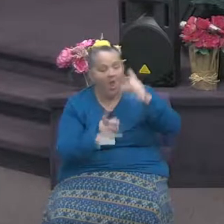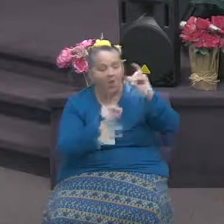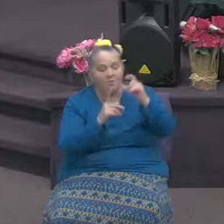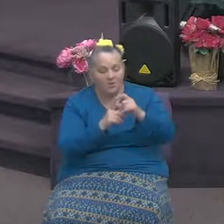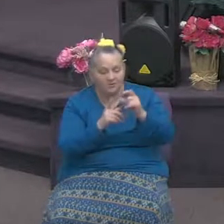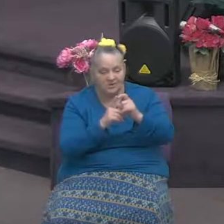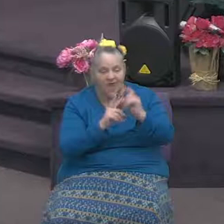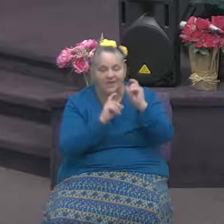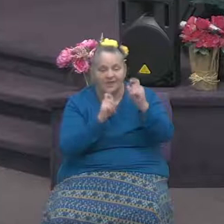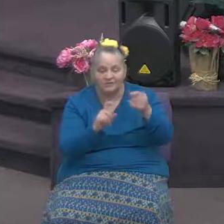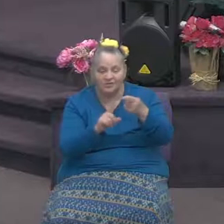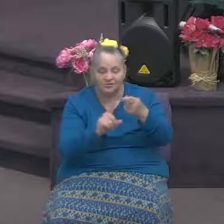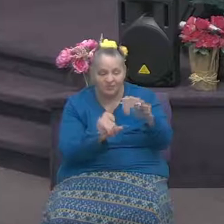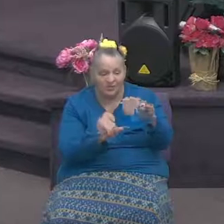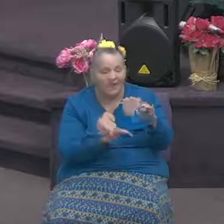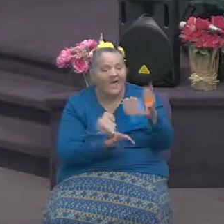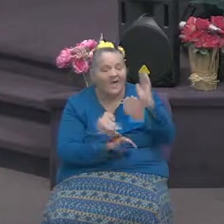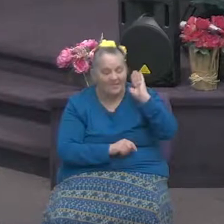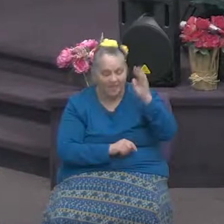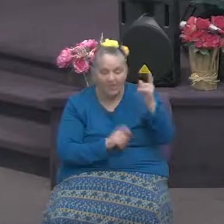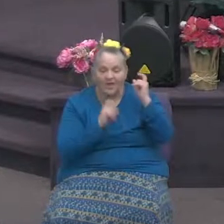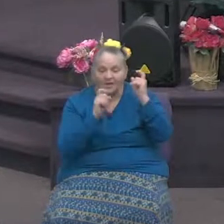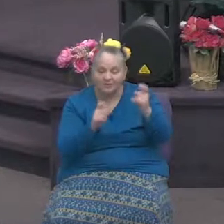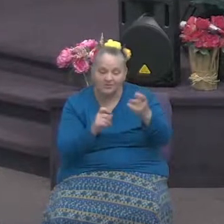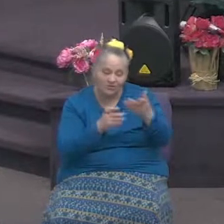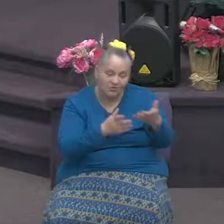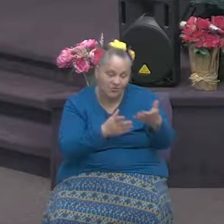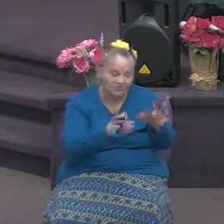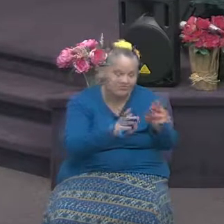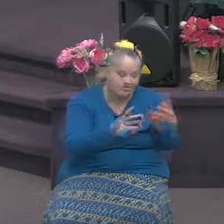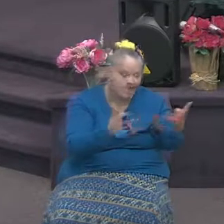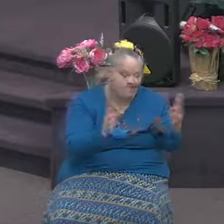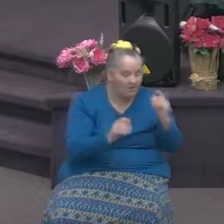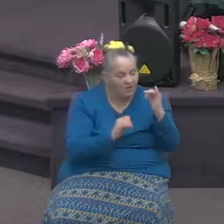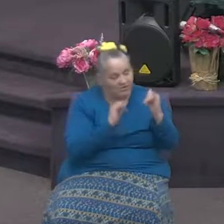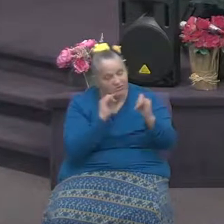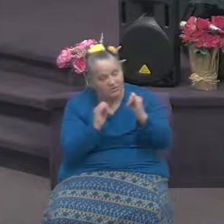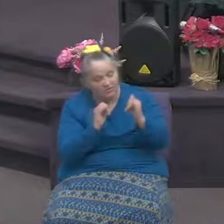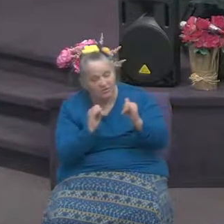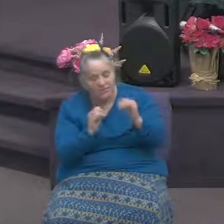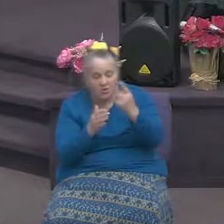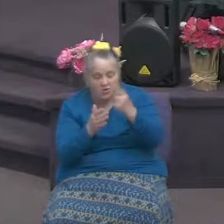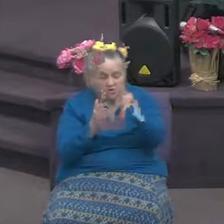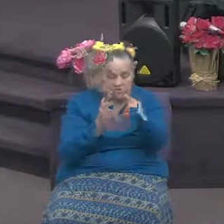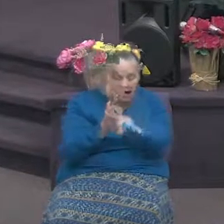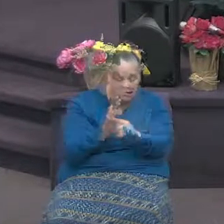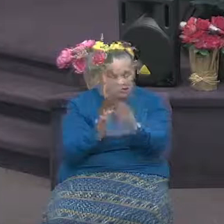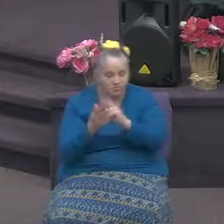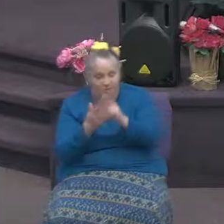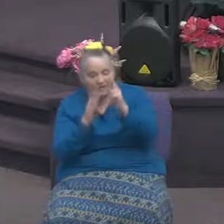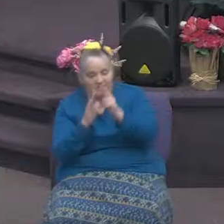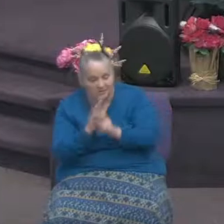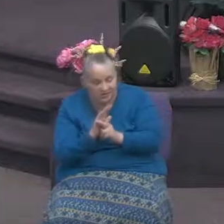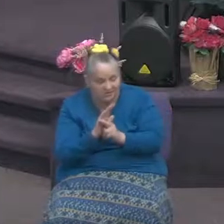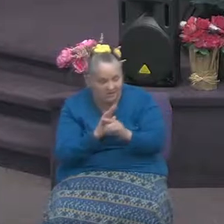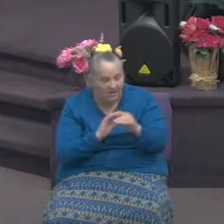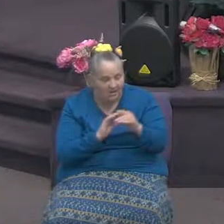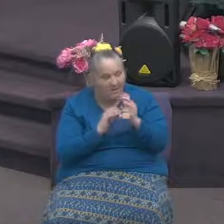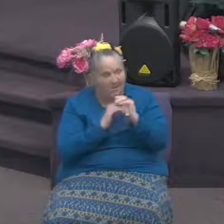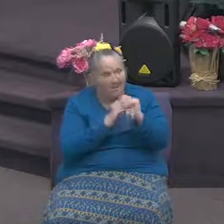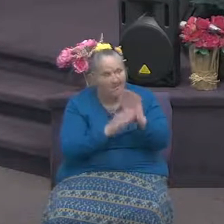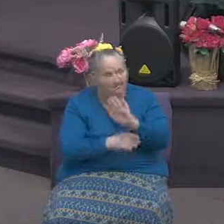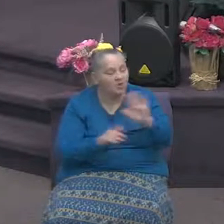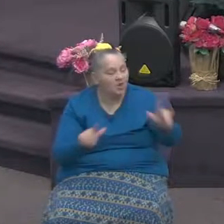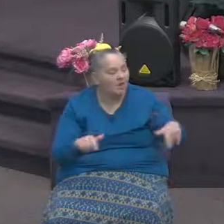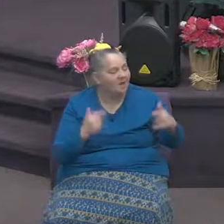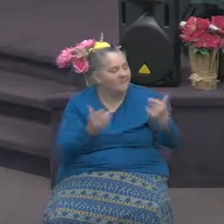the ones I give it to, and they give it to those around for instruction, for correction and righteousness, guiding your